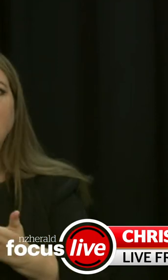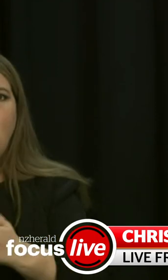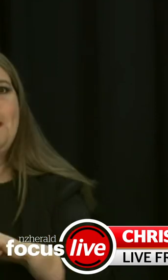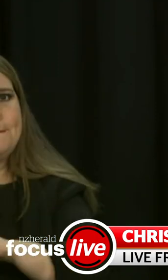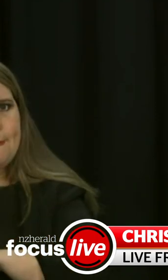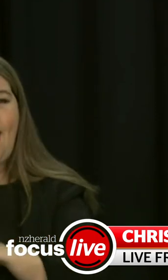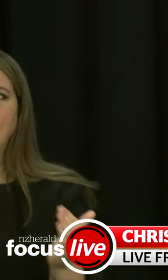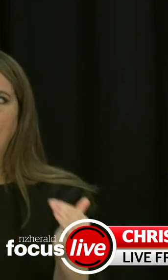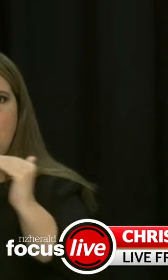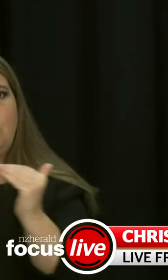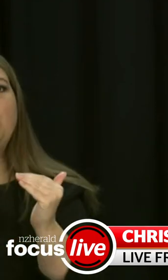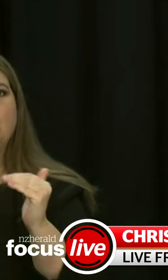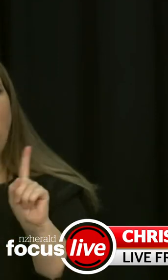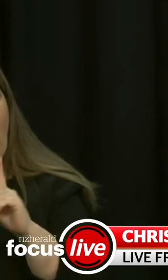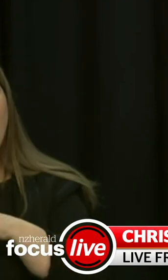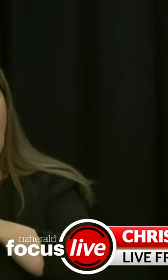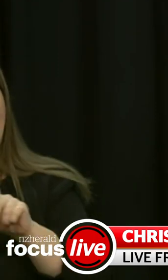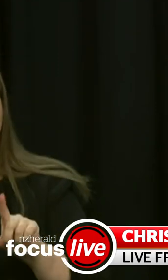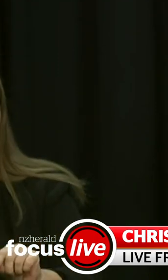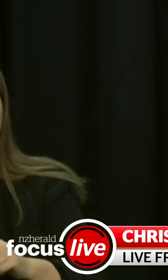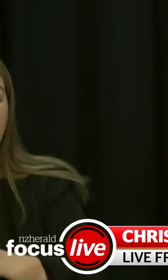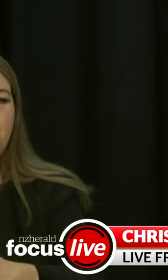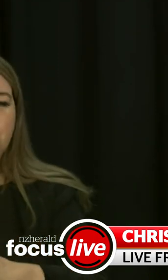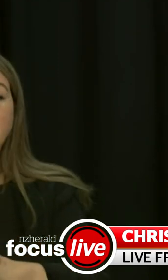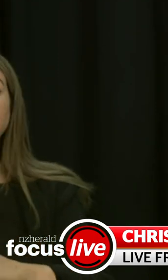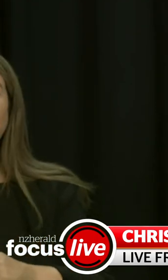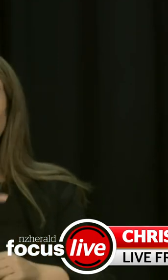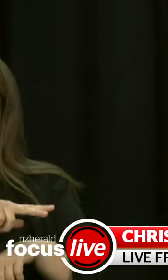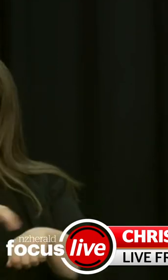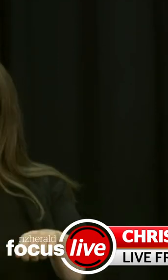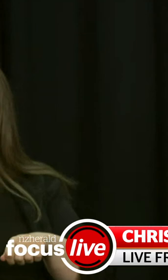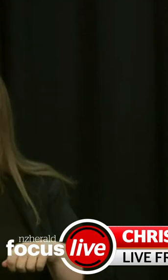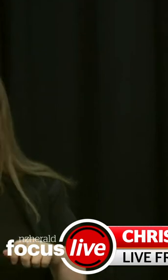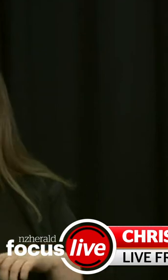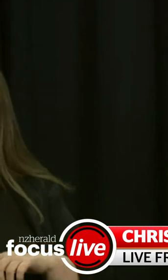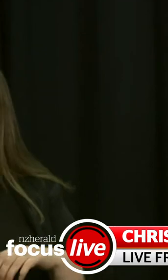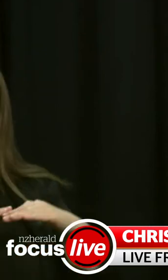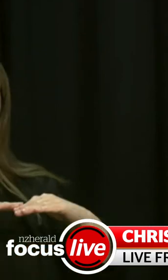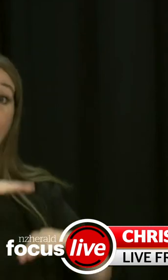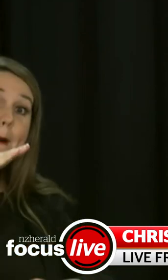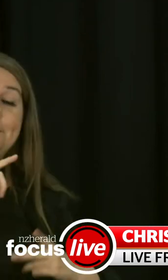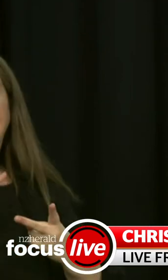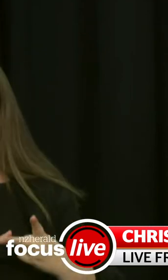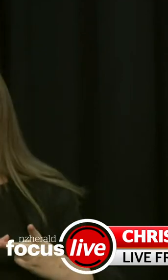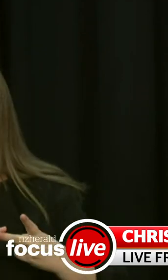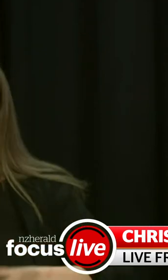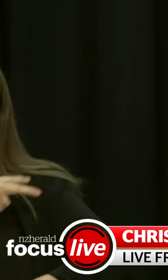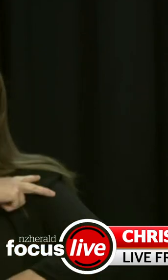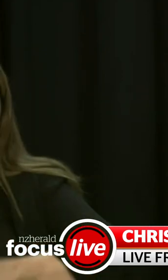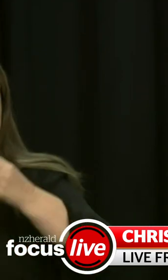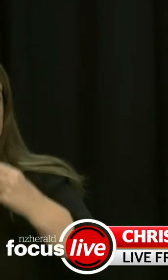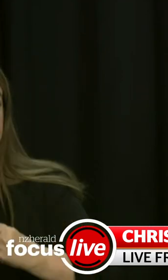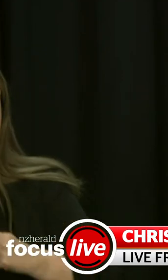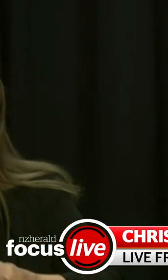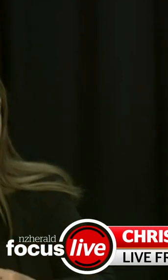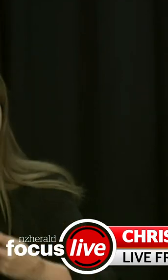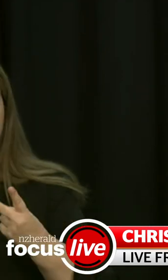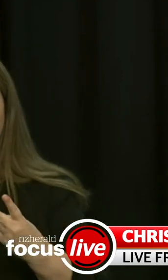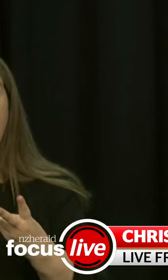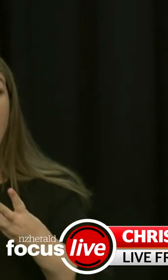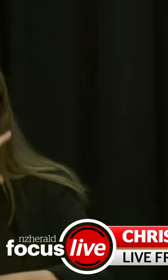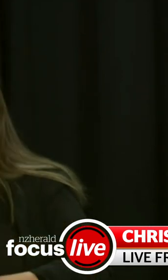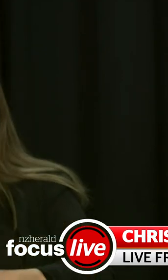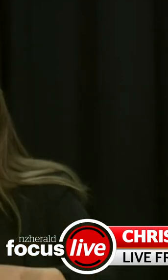takes seriously. Just as we've increased wages for police, corrections officers and nurses, it's important our defence